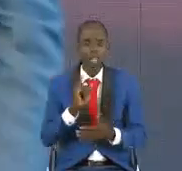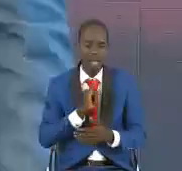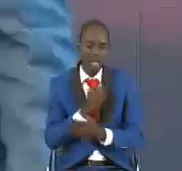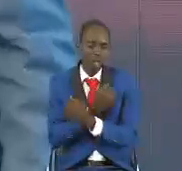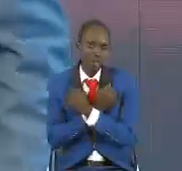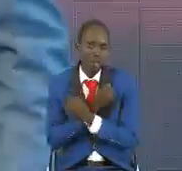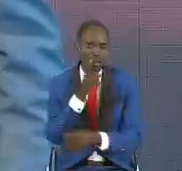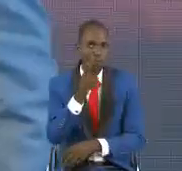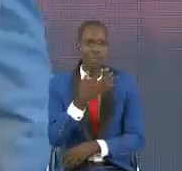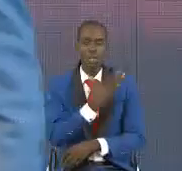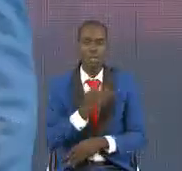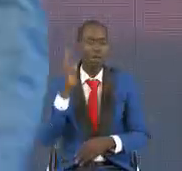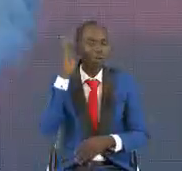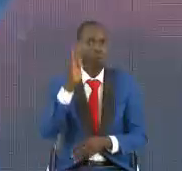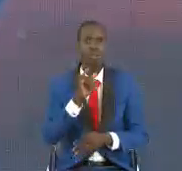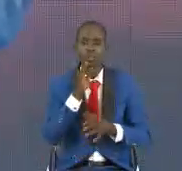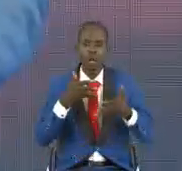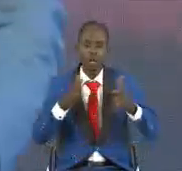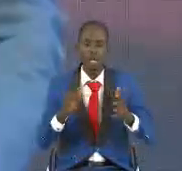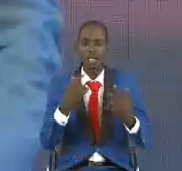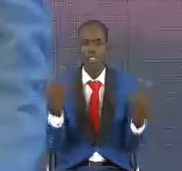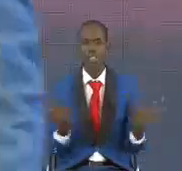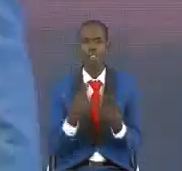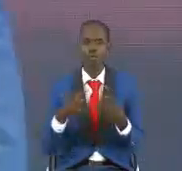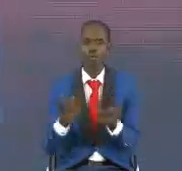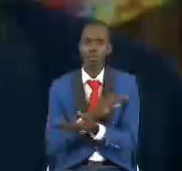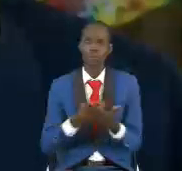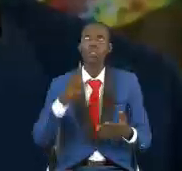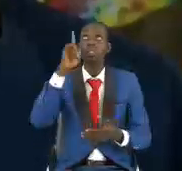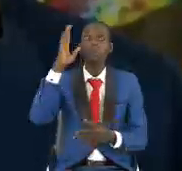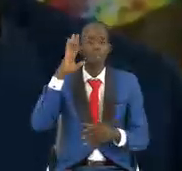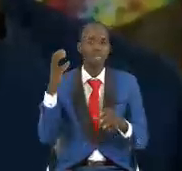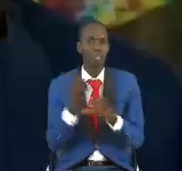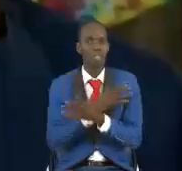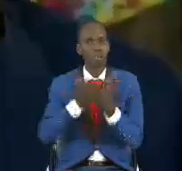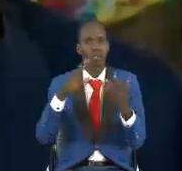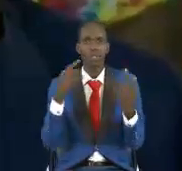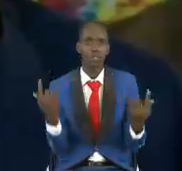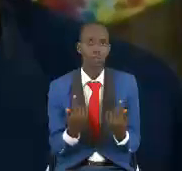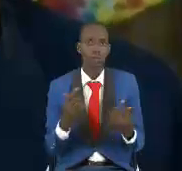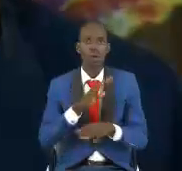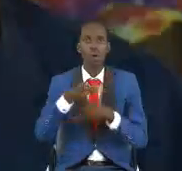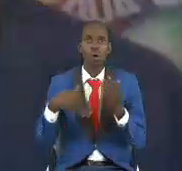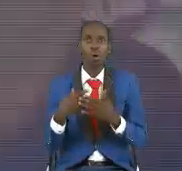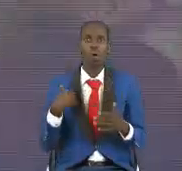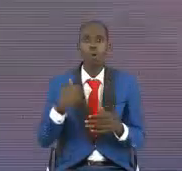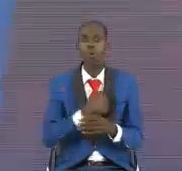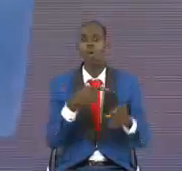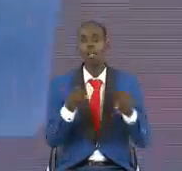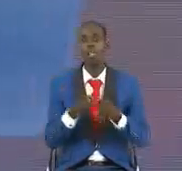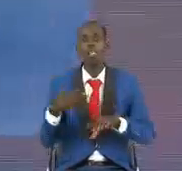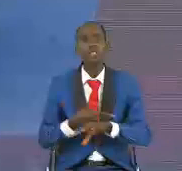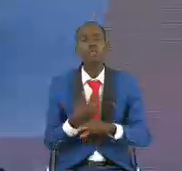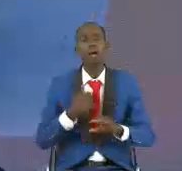allow sin to destroy you. It will take your sin away. Yeah. All we like sheep have gone astray. We